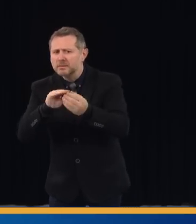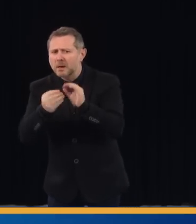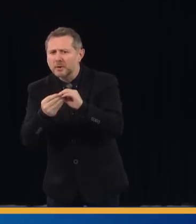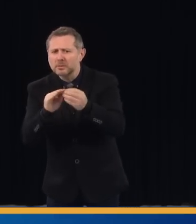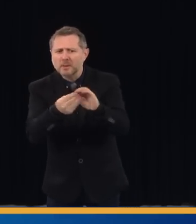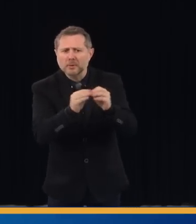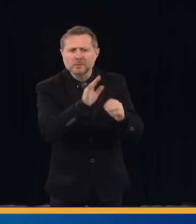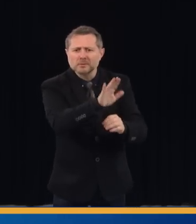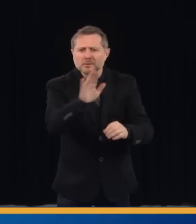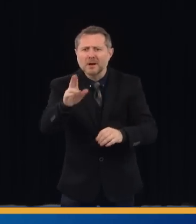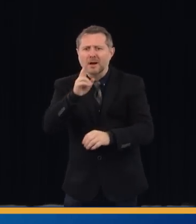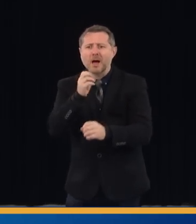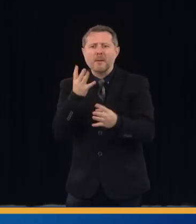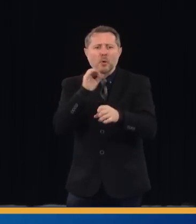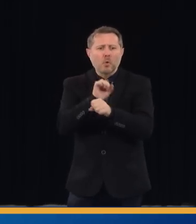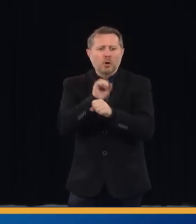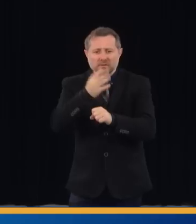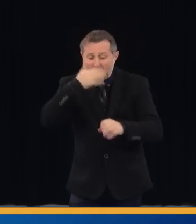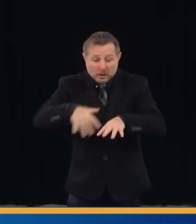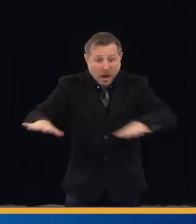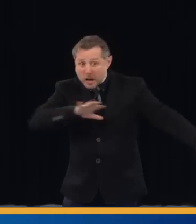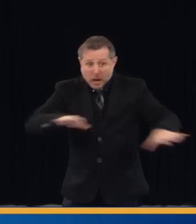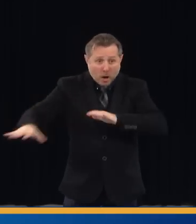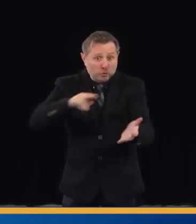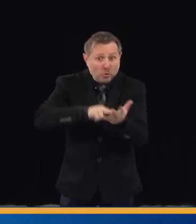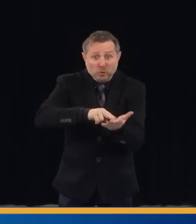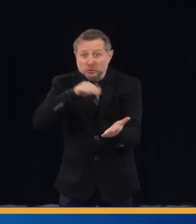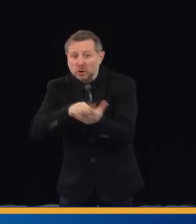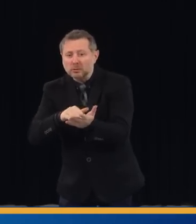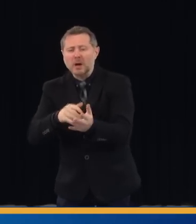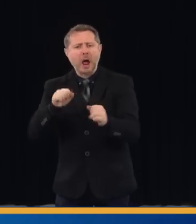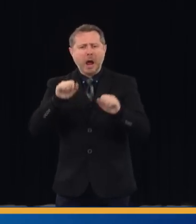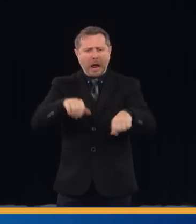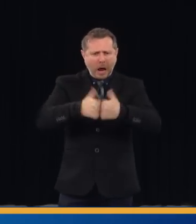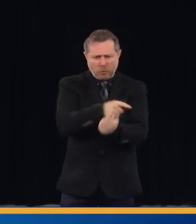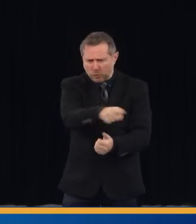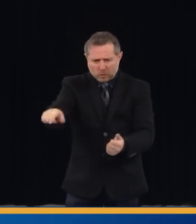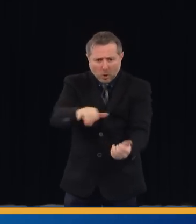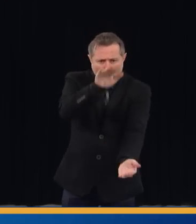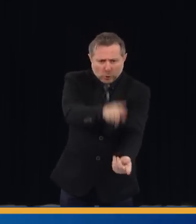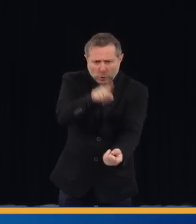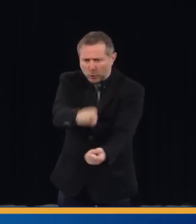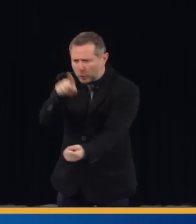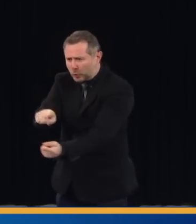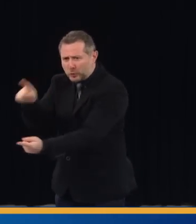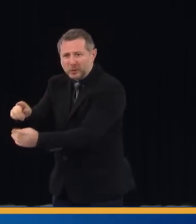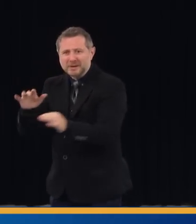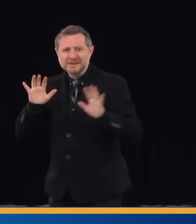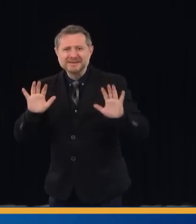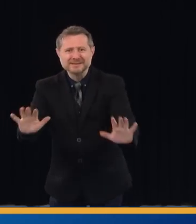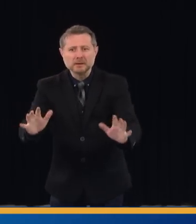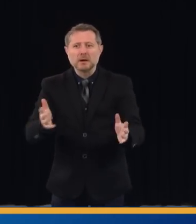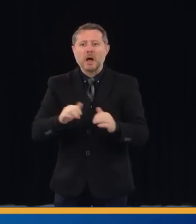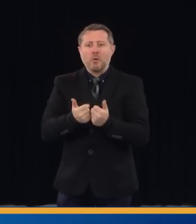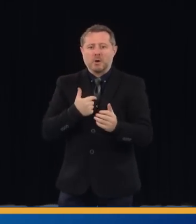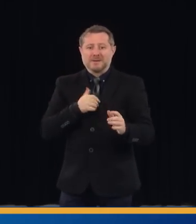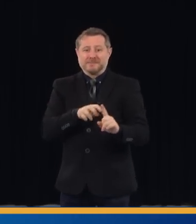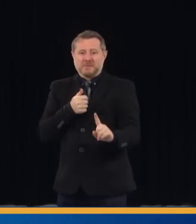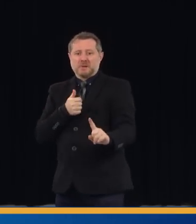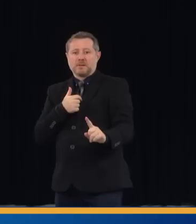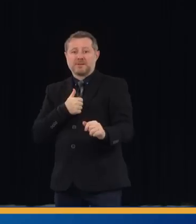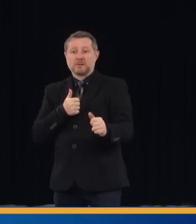was going to happen. What's the backup to that situation? And let's talk about societal